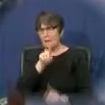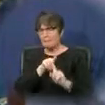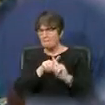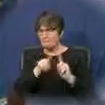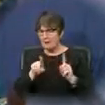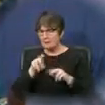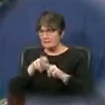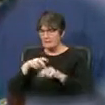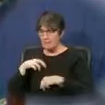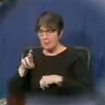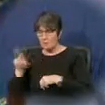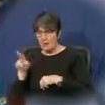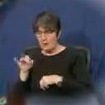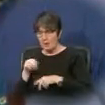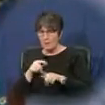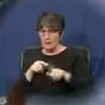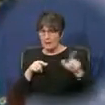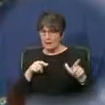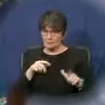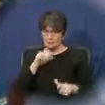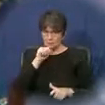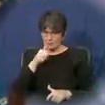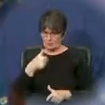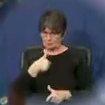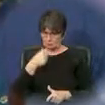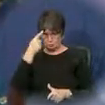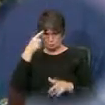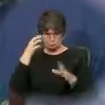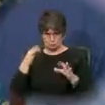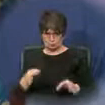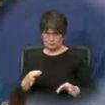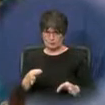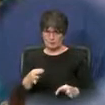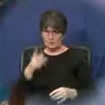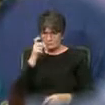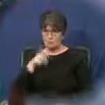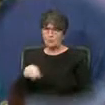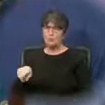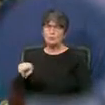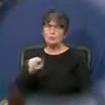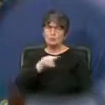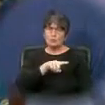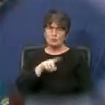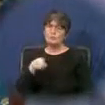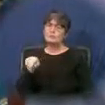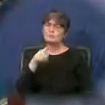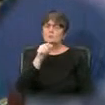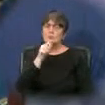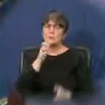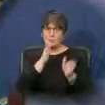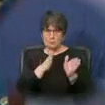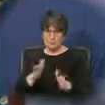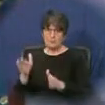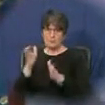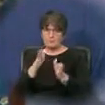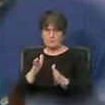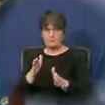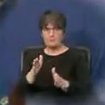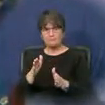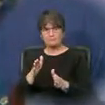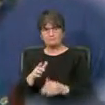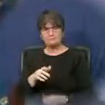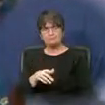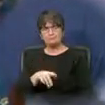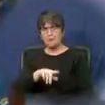sit at my right or at my left is not mine to give, but it is for those for whom it has been prepared." When the